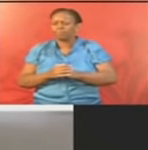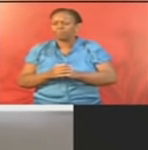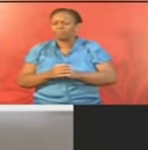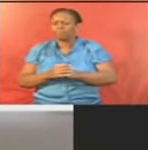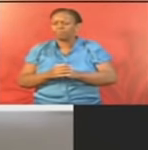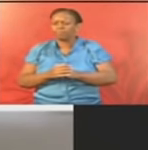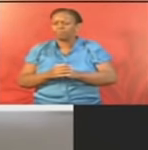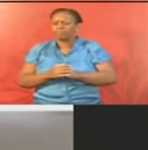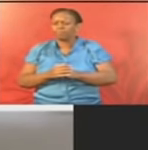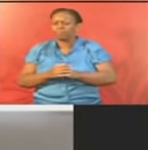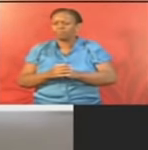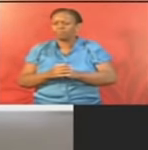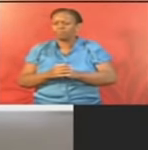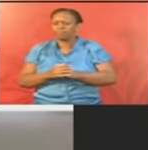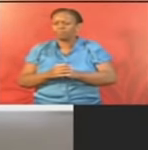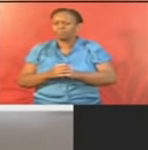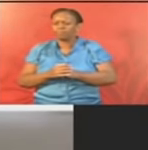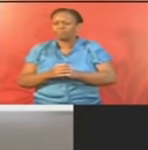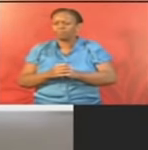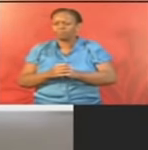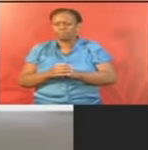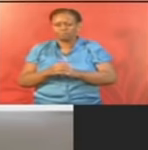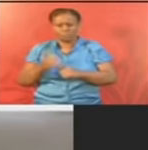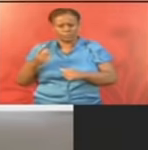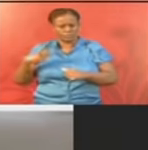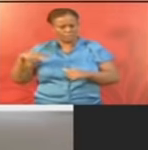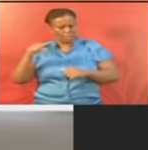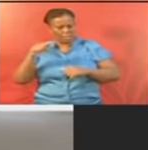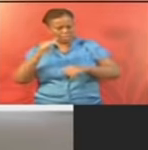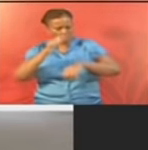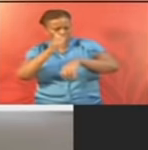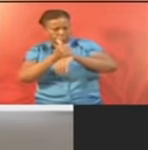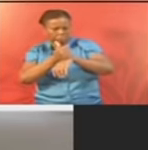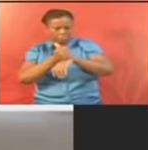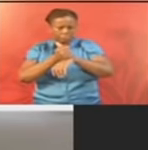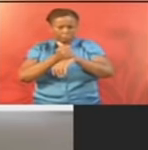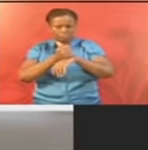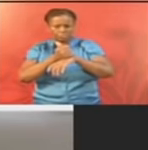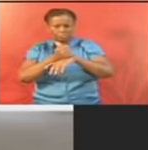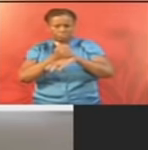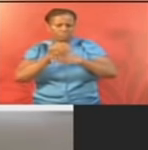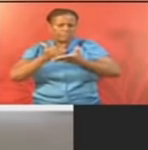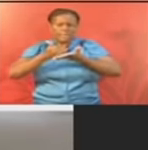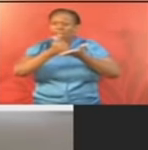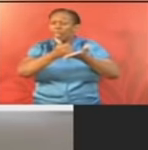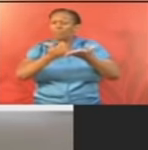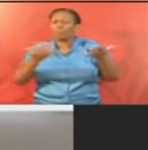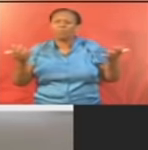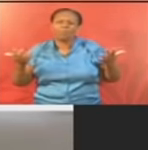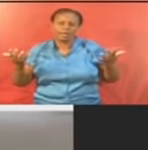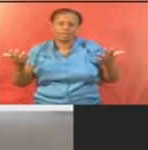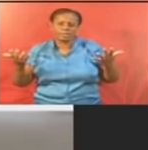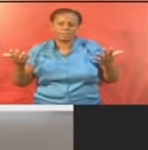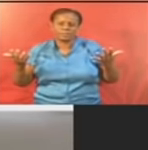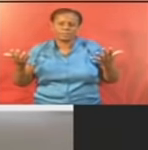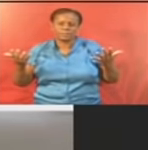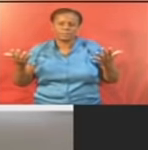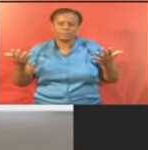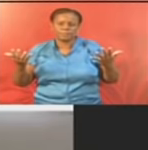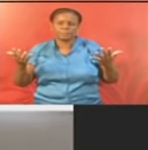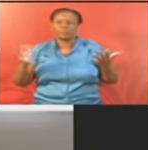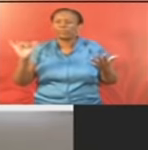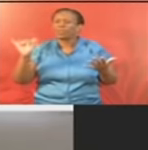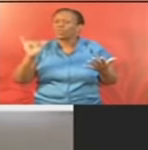And my second question, I believe, would be to Dr. Hines. The persons we have quarantining at home with mild